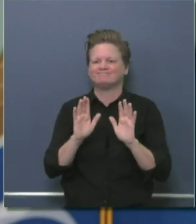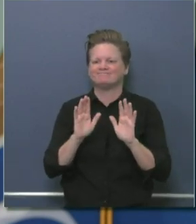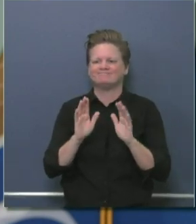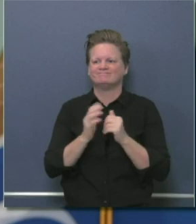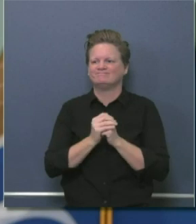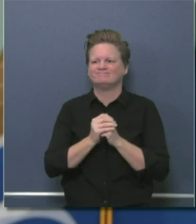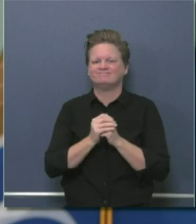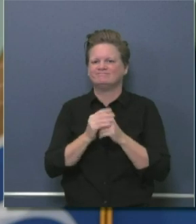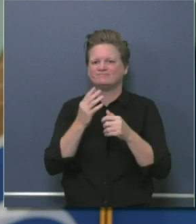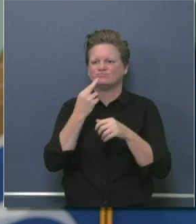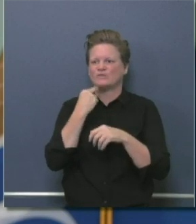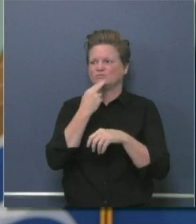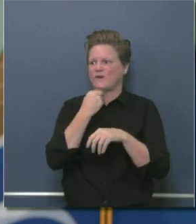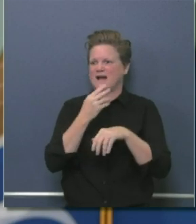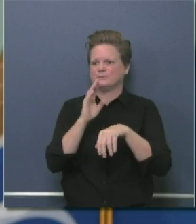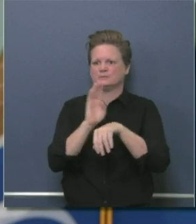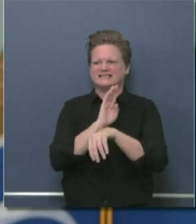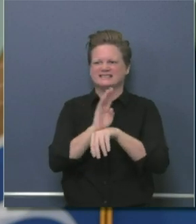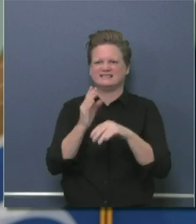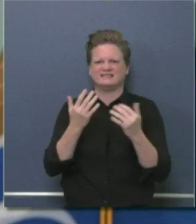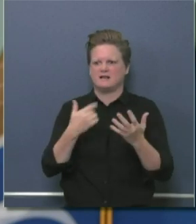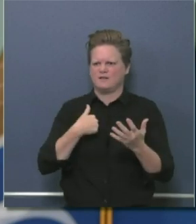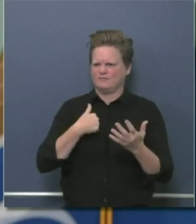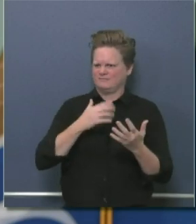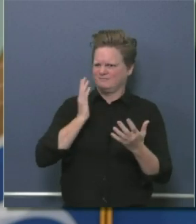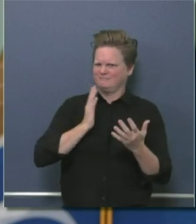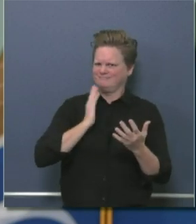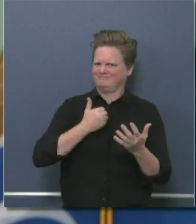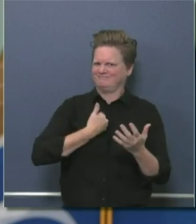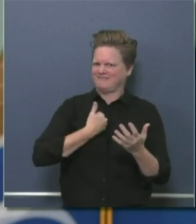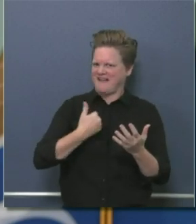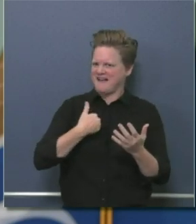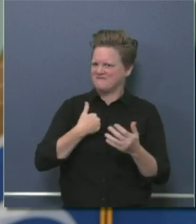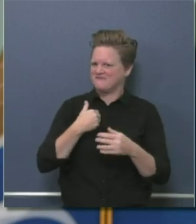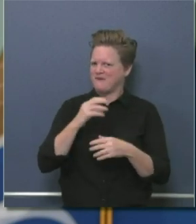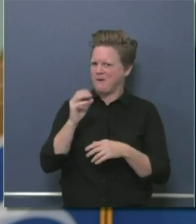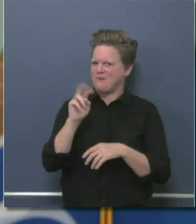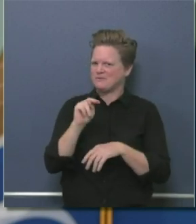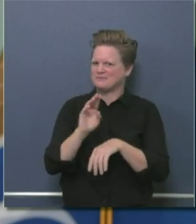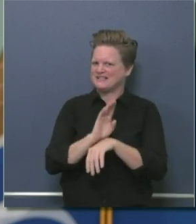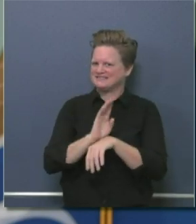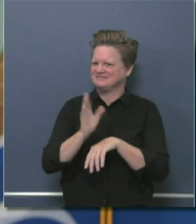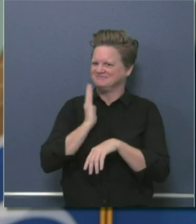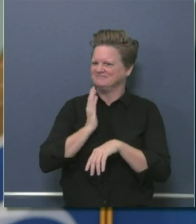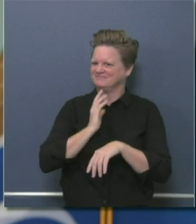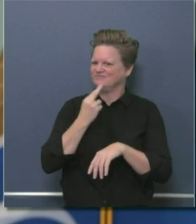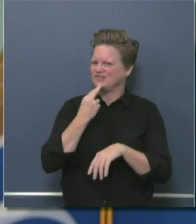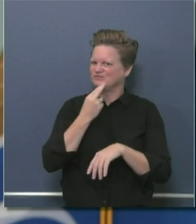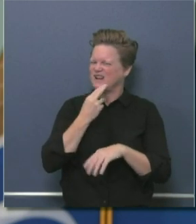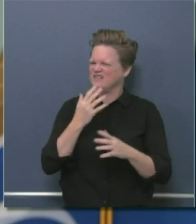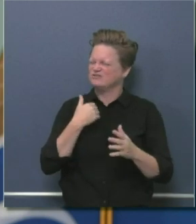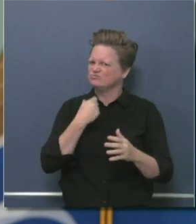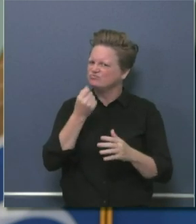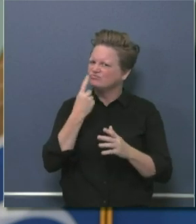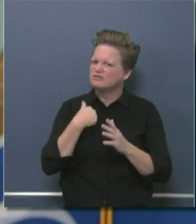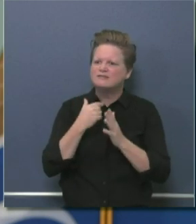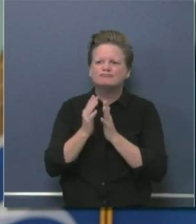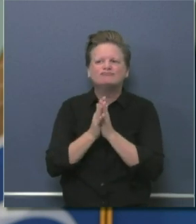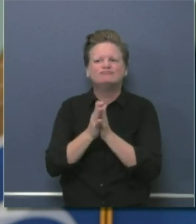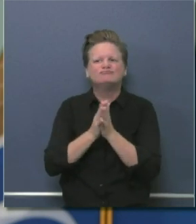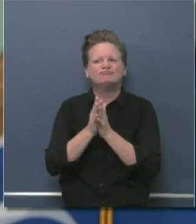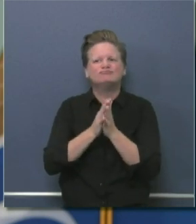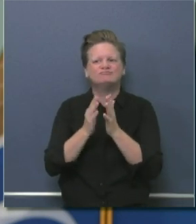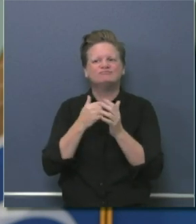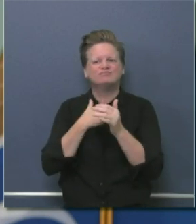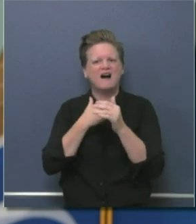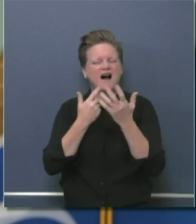business and hospitality business, to enjoy that. And that's why I'm eager, like everybody else, millions of us, to make those announcements and